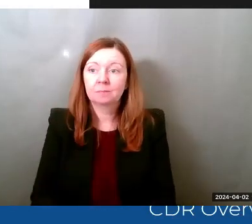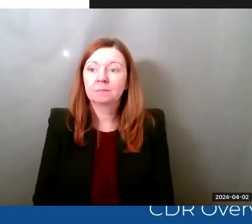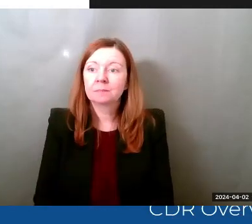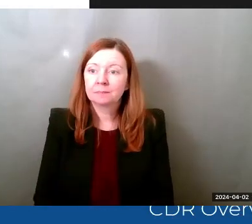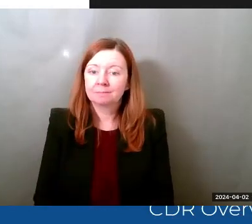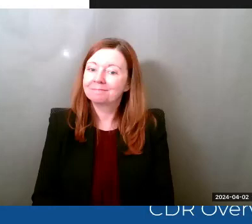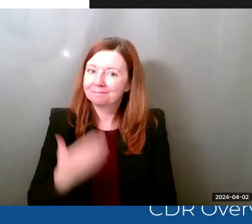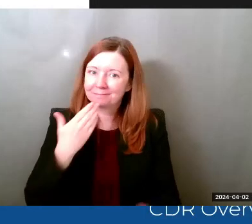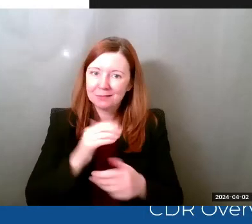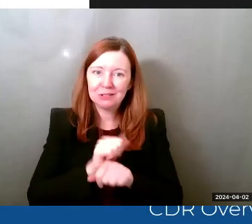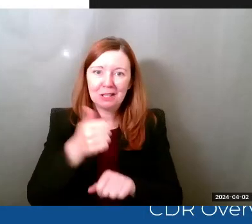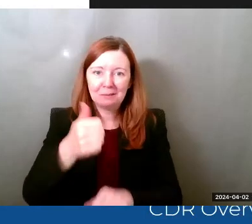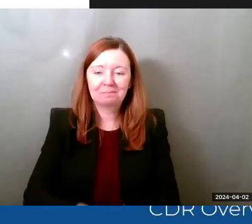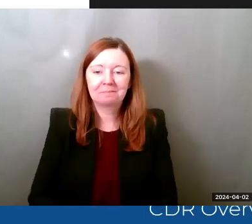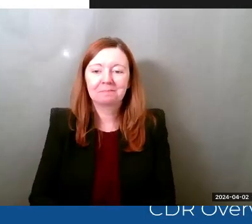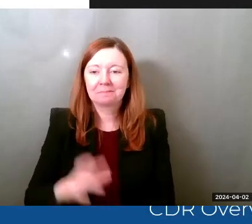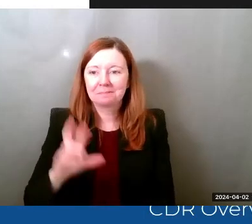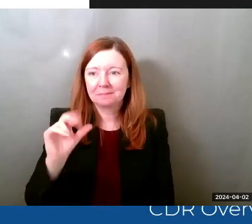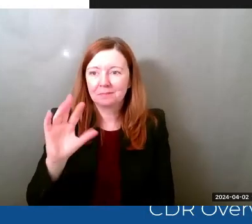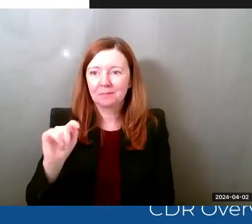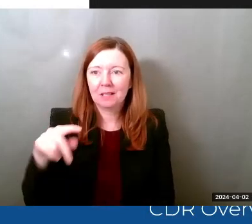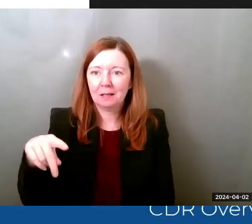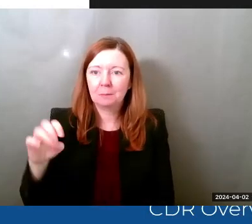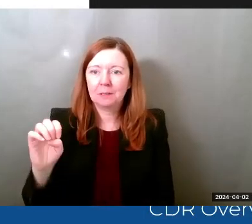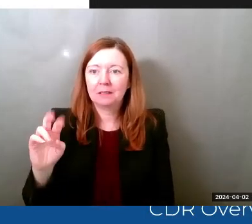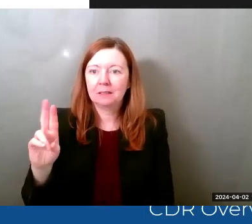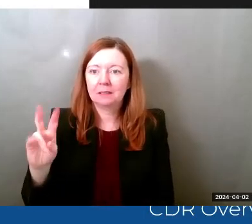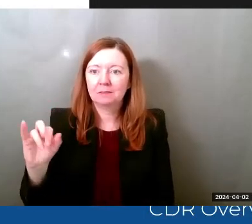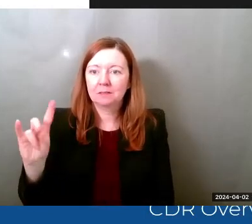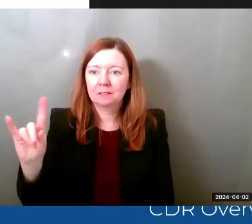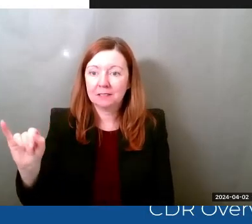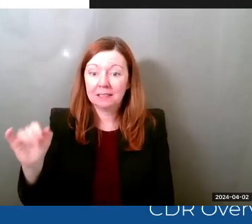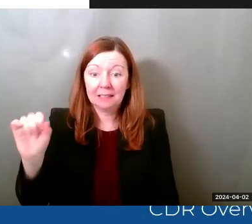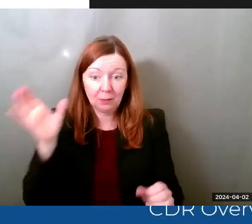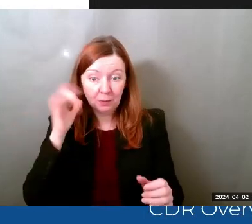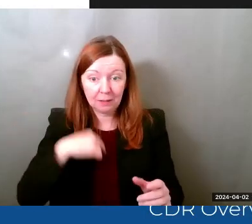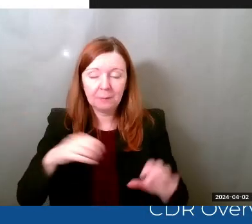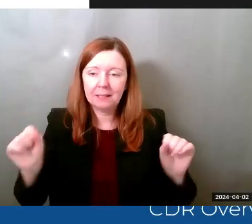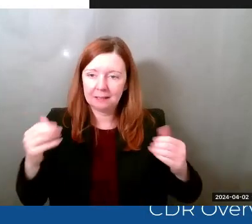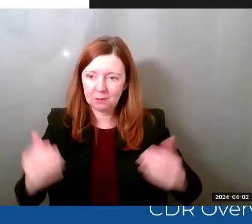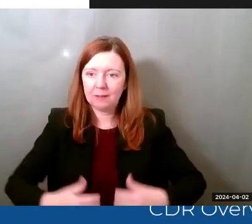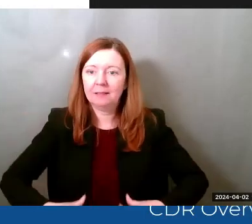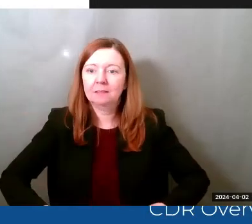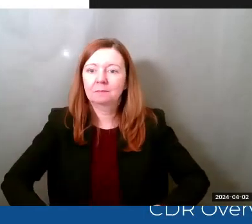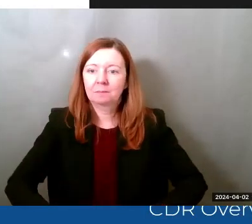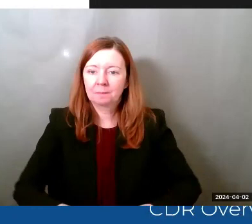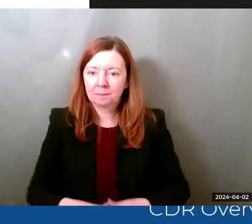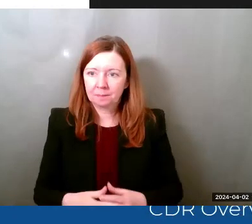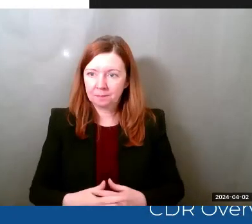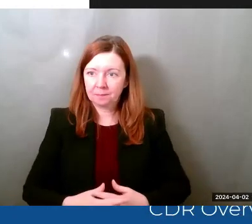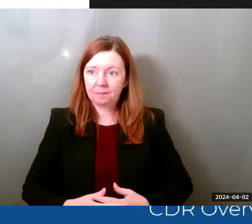You did a good job there. Thanks. Hi, my name is Robert Priviti. Can you hear me? Yes. Can